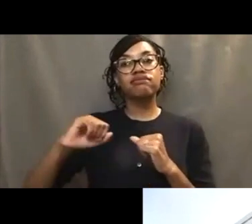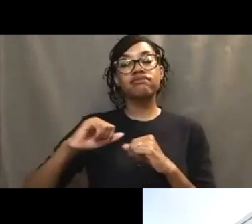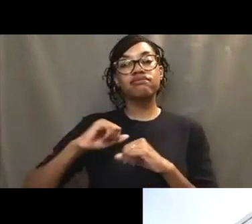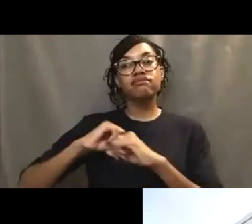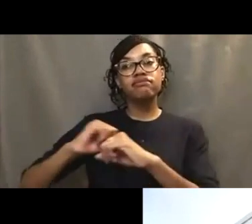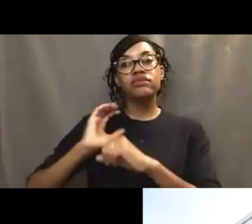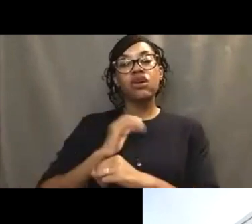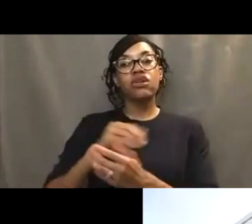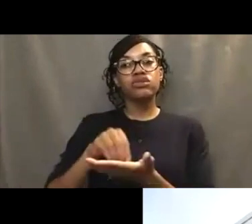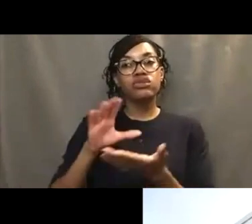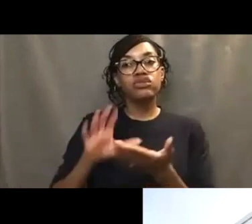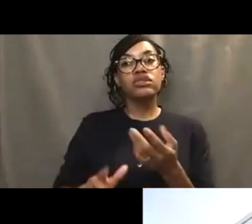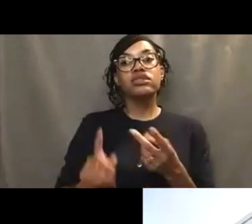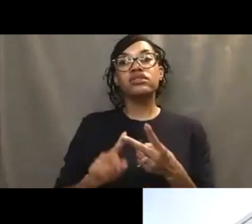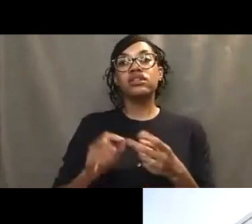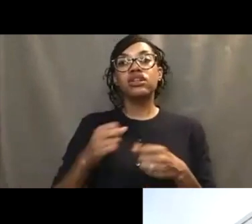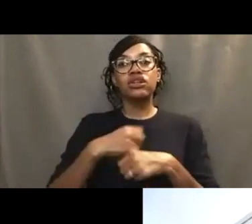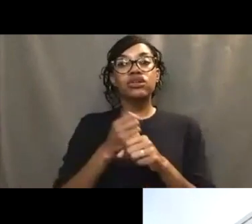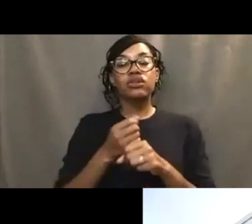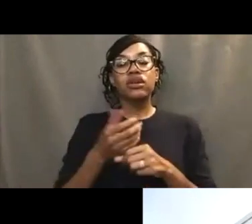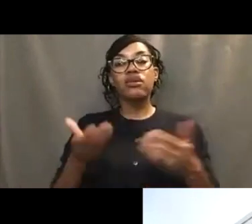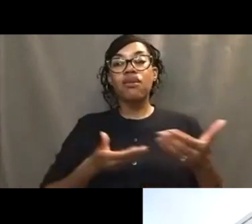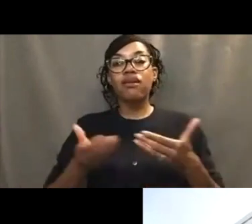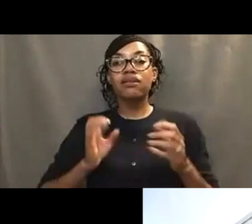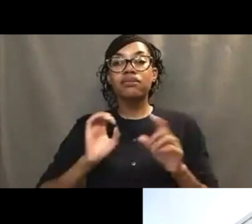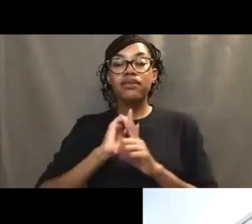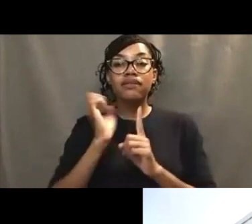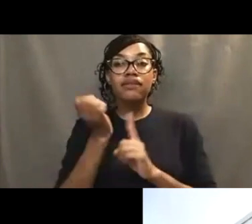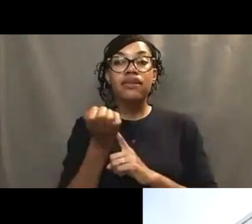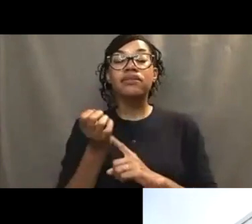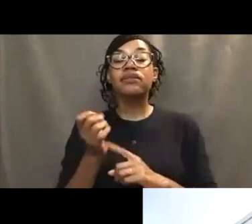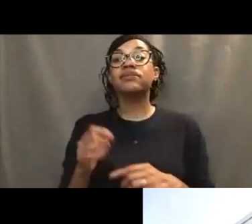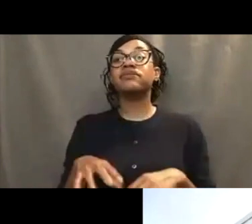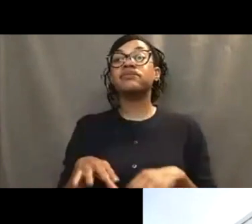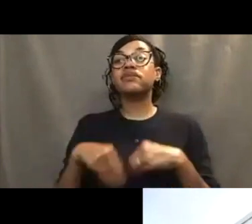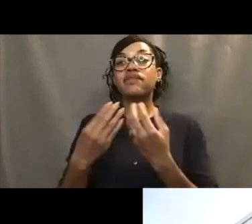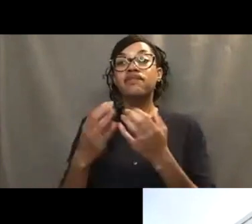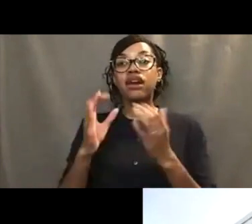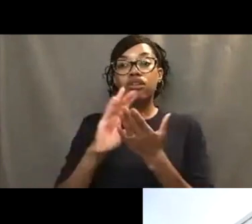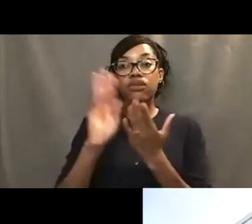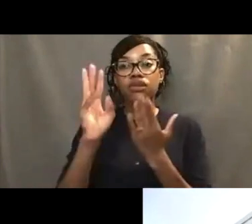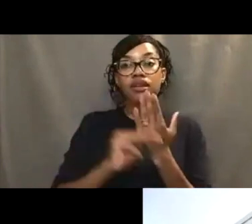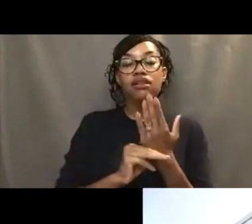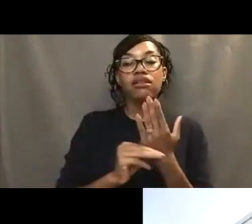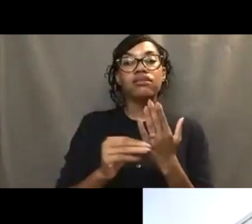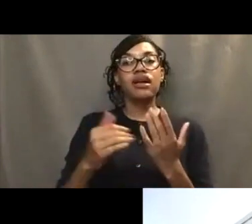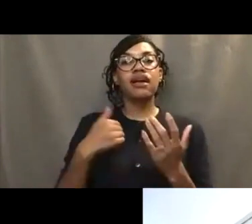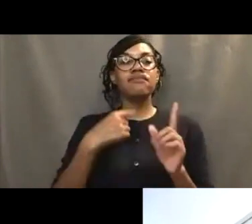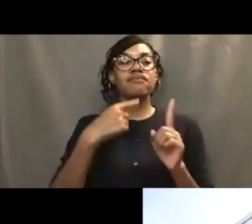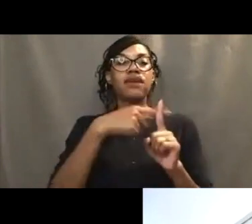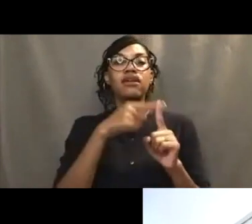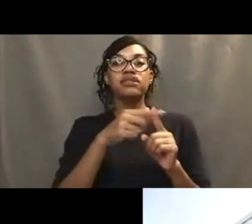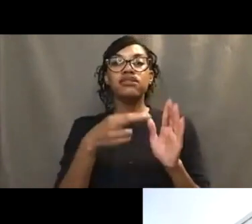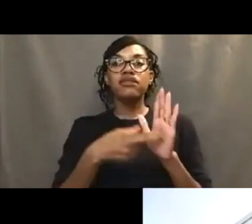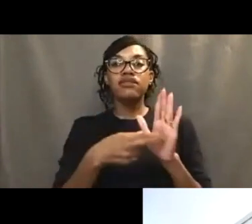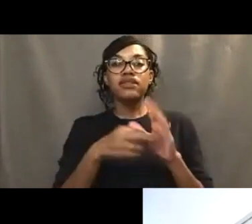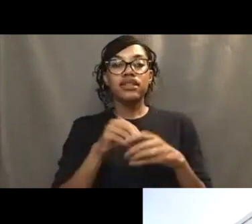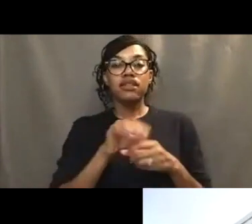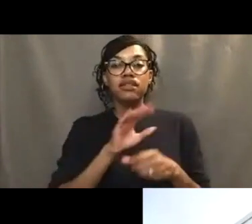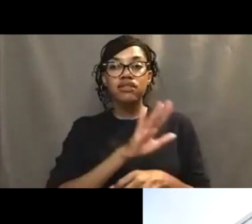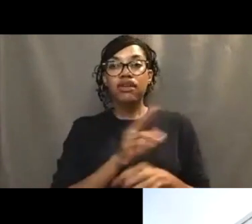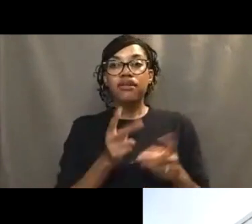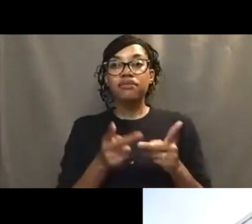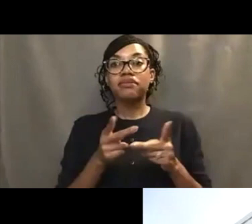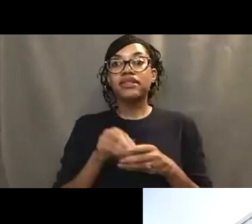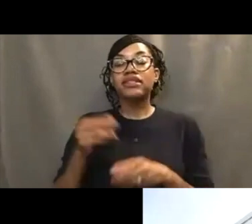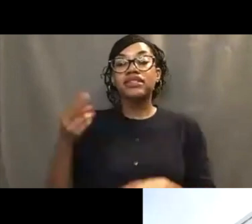welcoming environment and to have curriculum that has a positive reflection of their place in history, and that we're